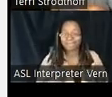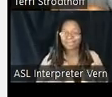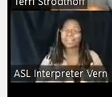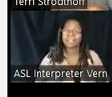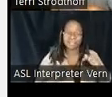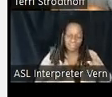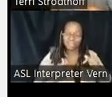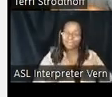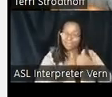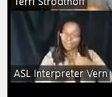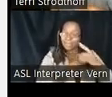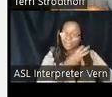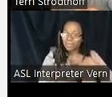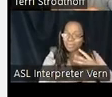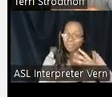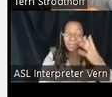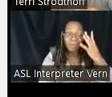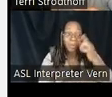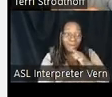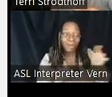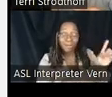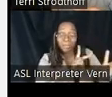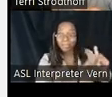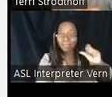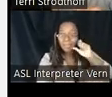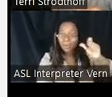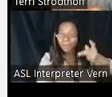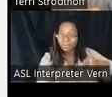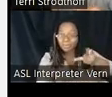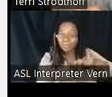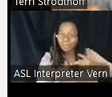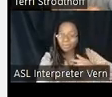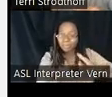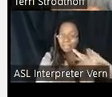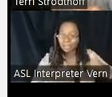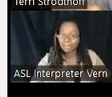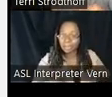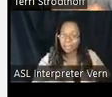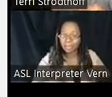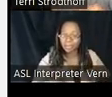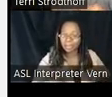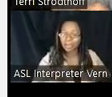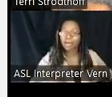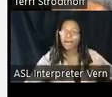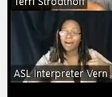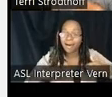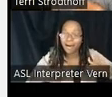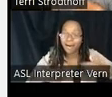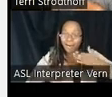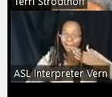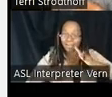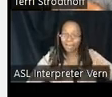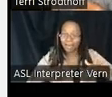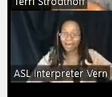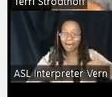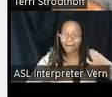why is that happening? Something must be wrong with me. I'm bad. I don't belong. I'm unworthy. I'm wrong. I'm